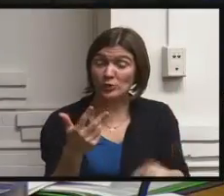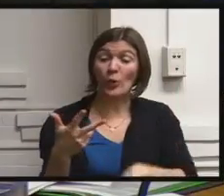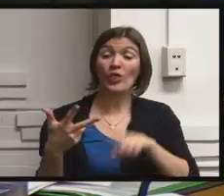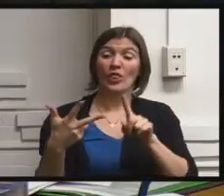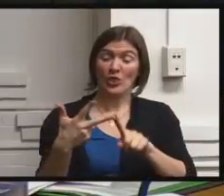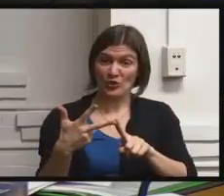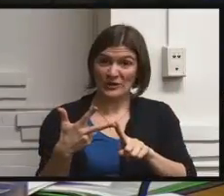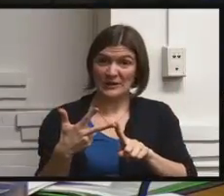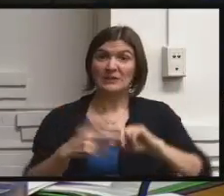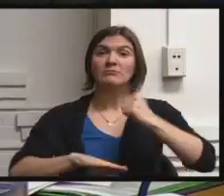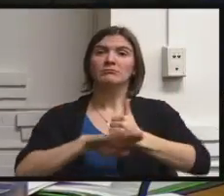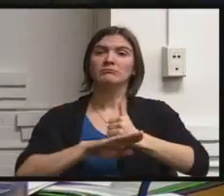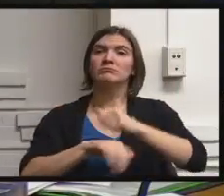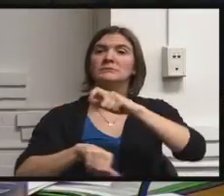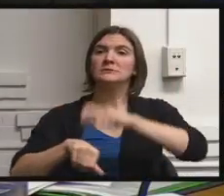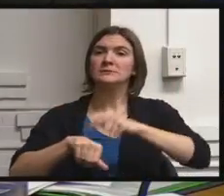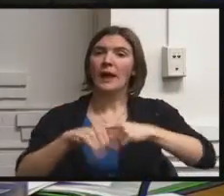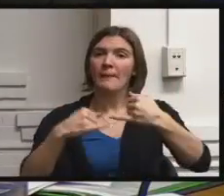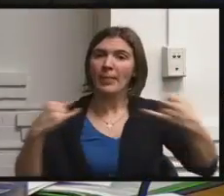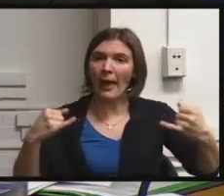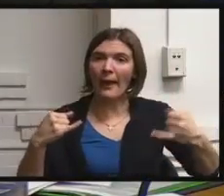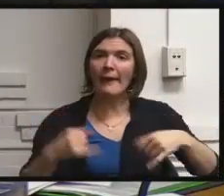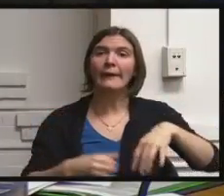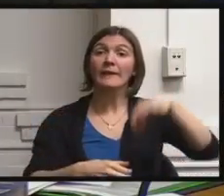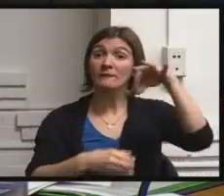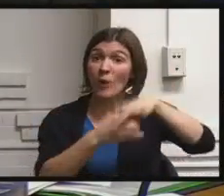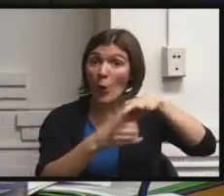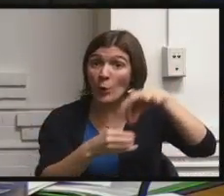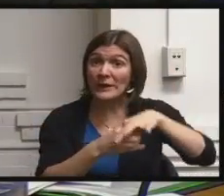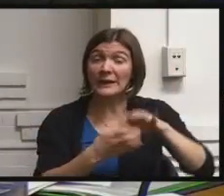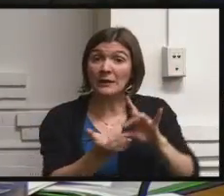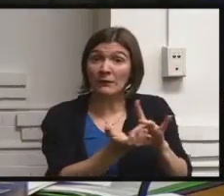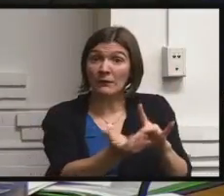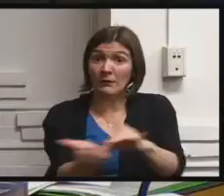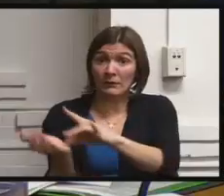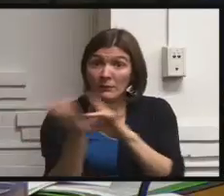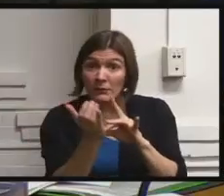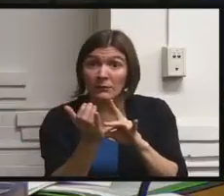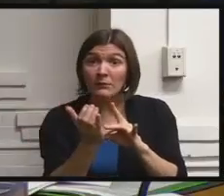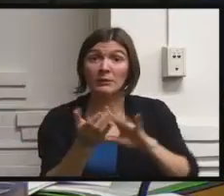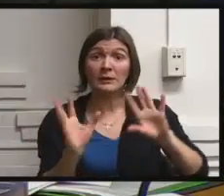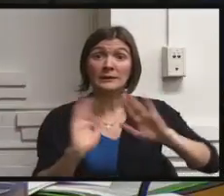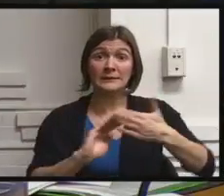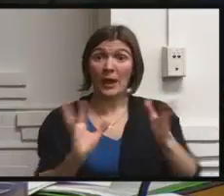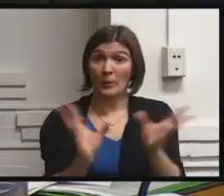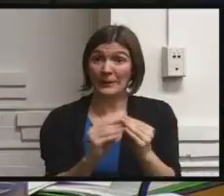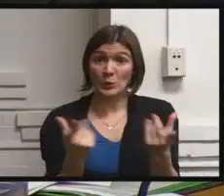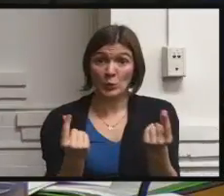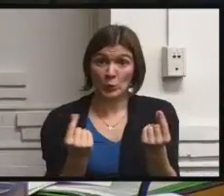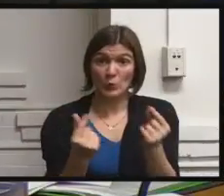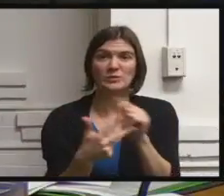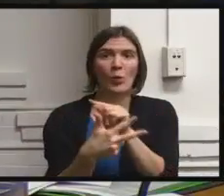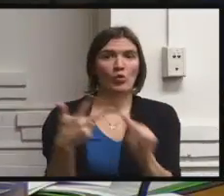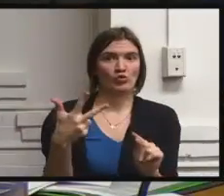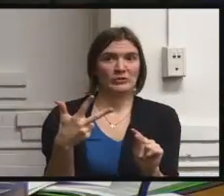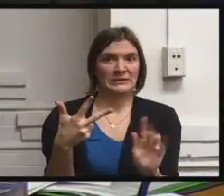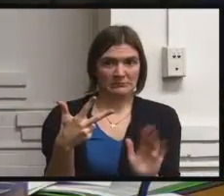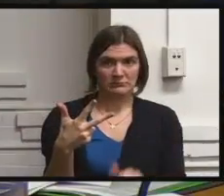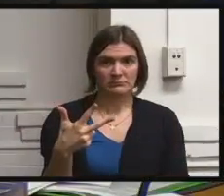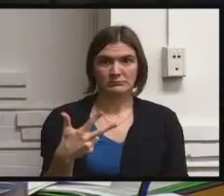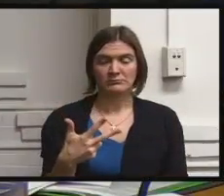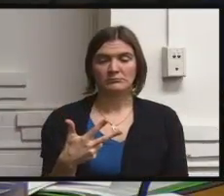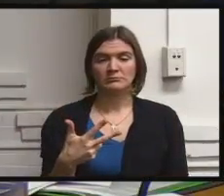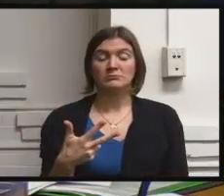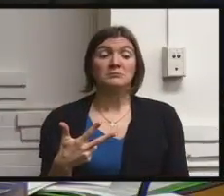for decisions, warning approval, straw poll, and representative town meeting action. So what I'll